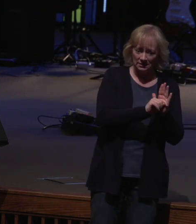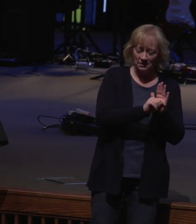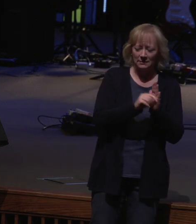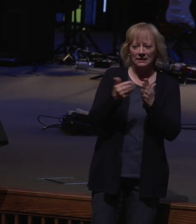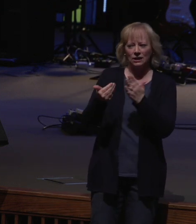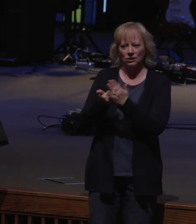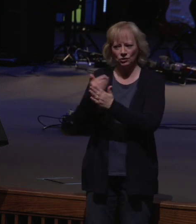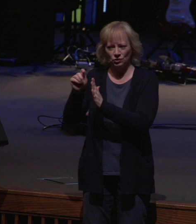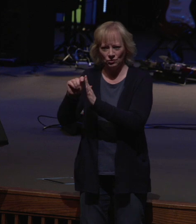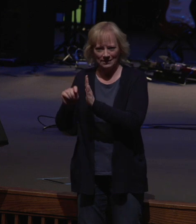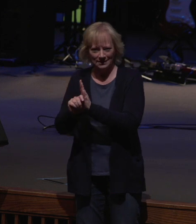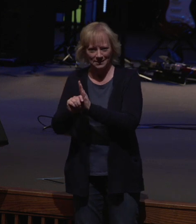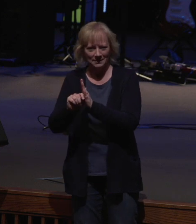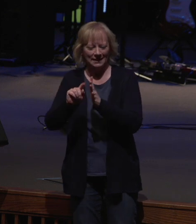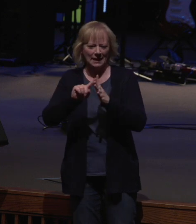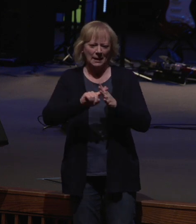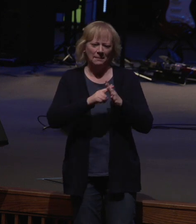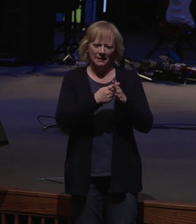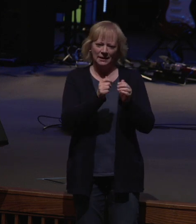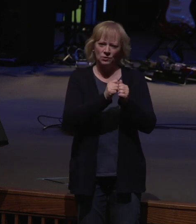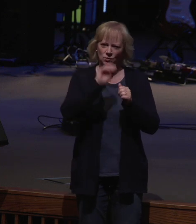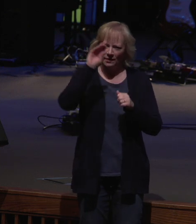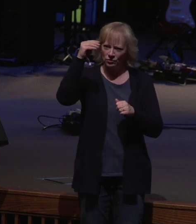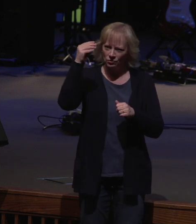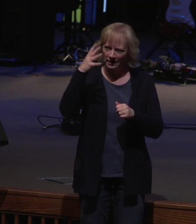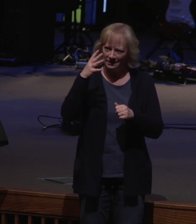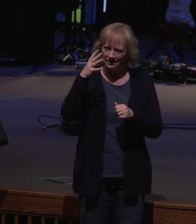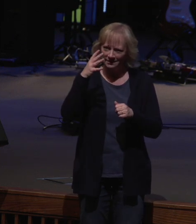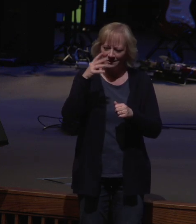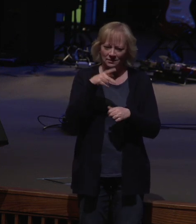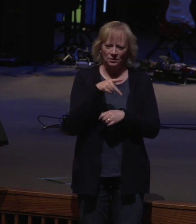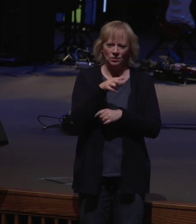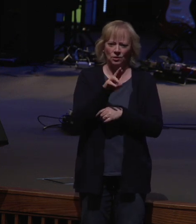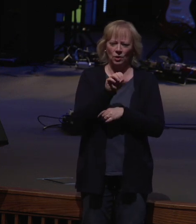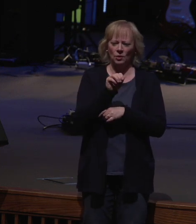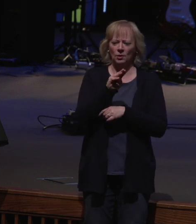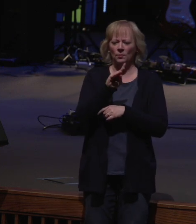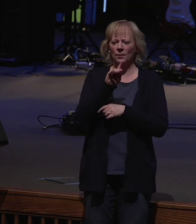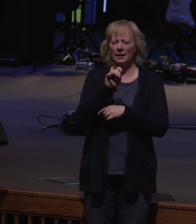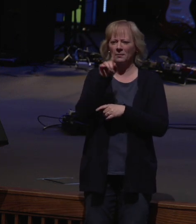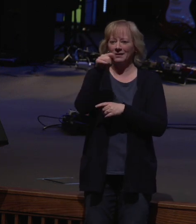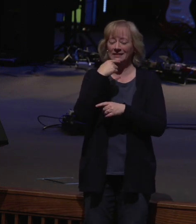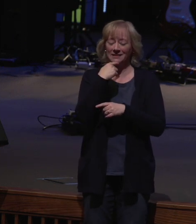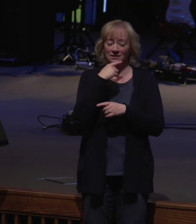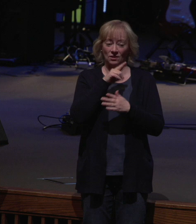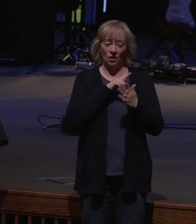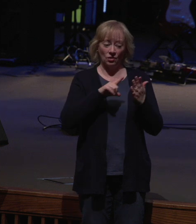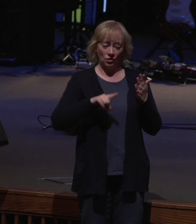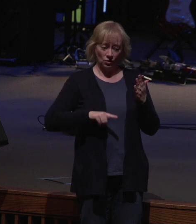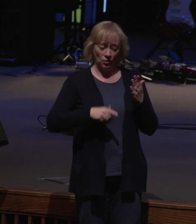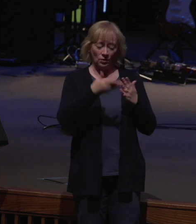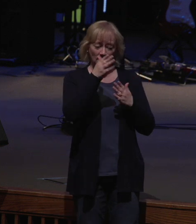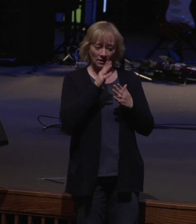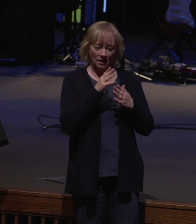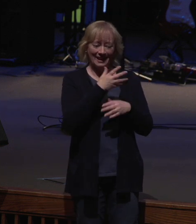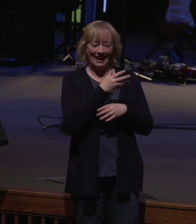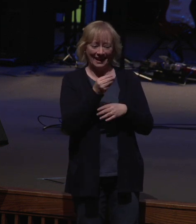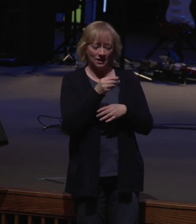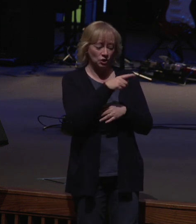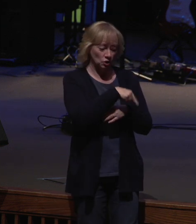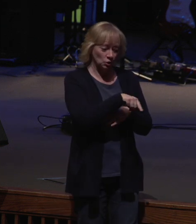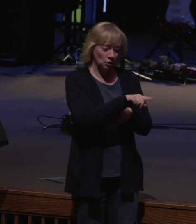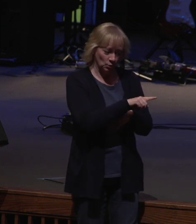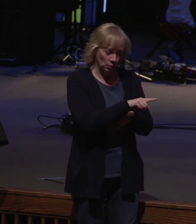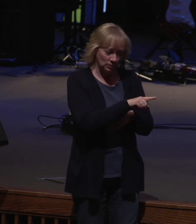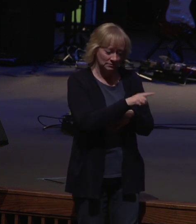grace. The preamble here, he says, the Lord God and you, the Israelites. Those are the parties